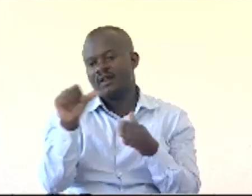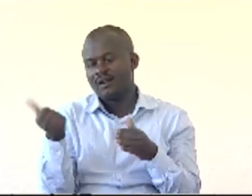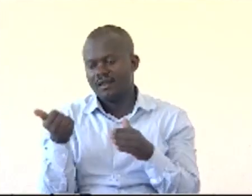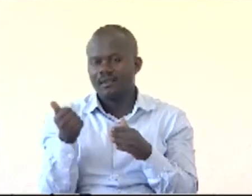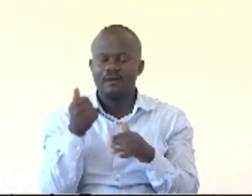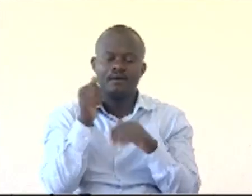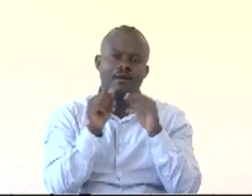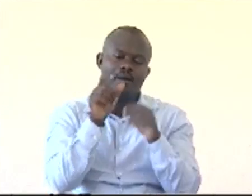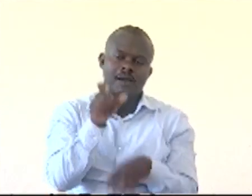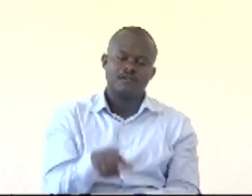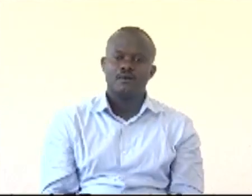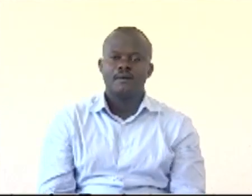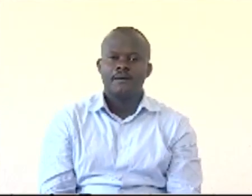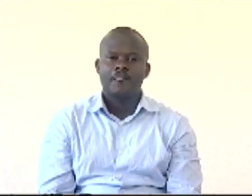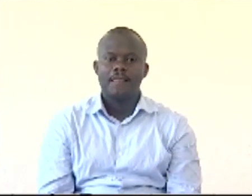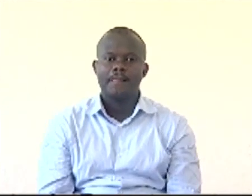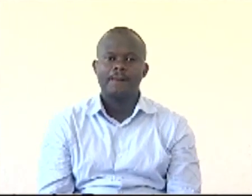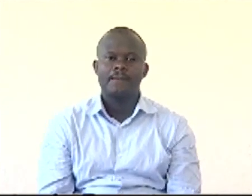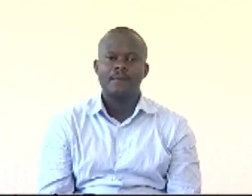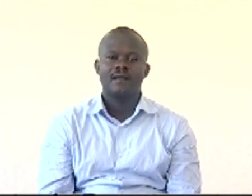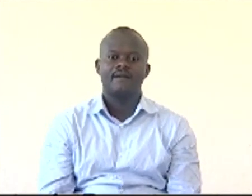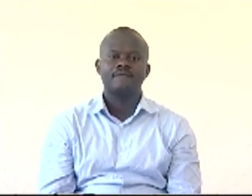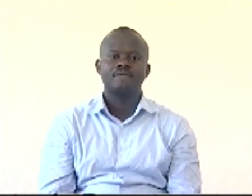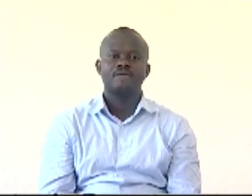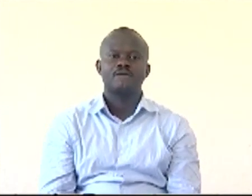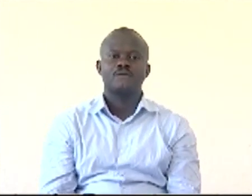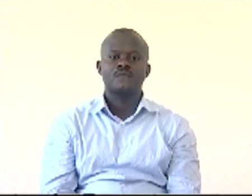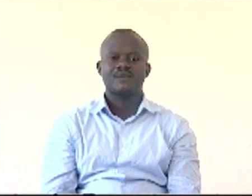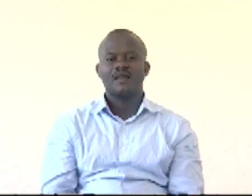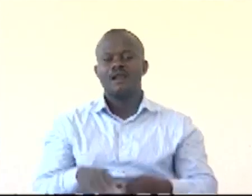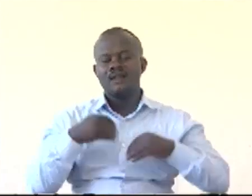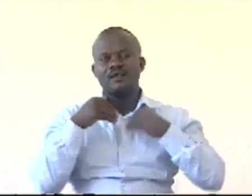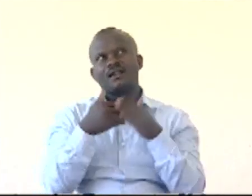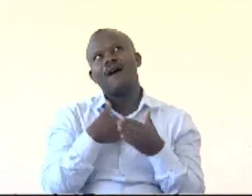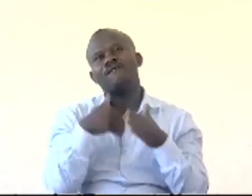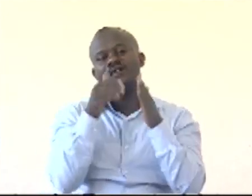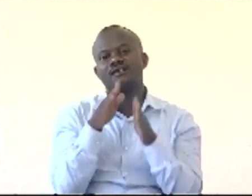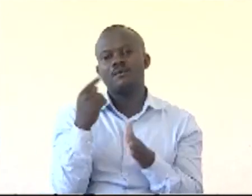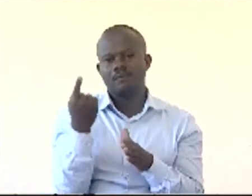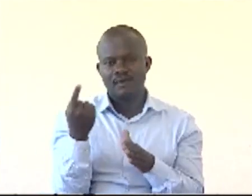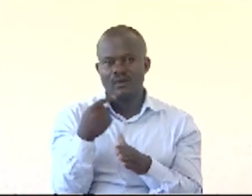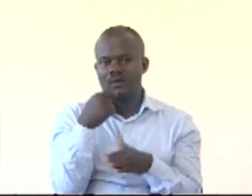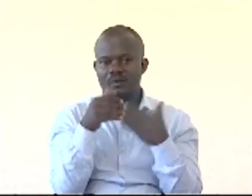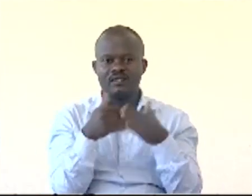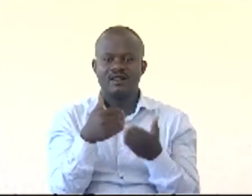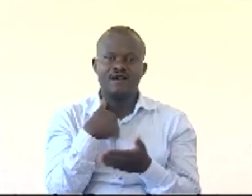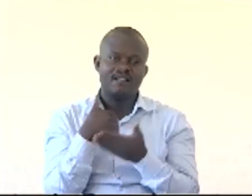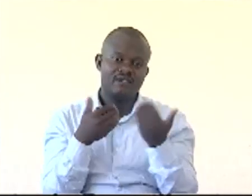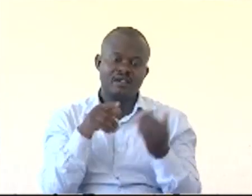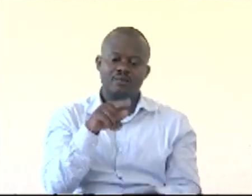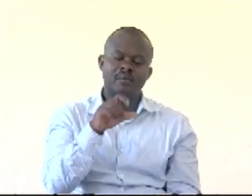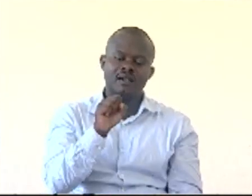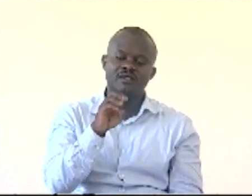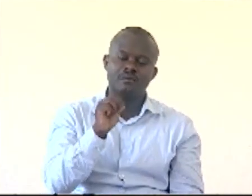another person. I repeat, let us say we have a person who is having